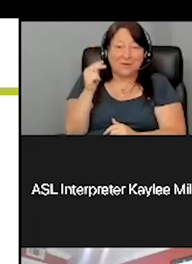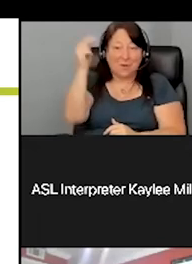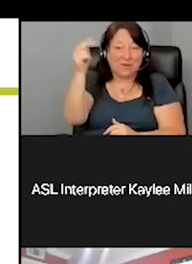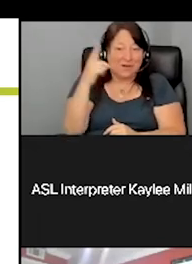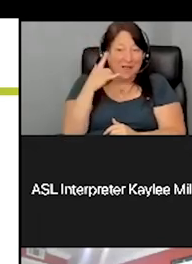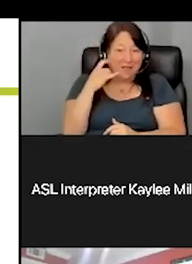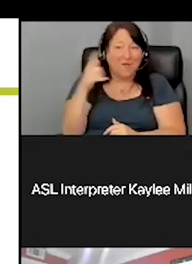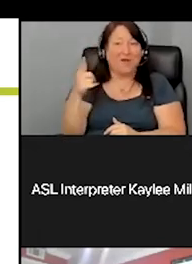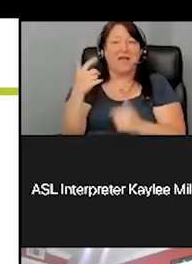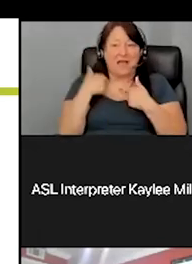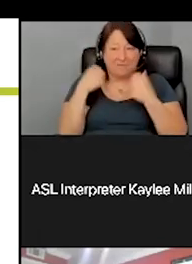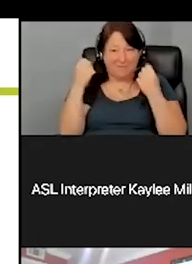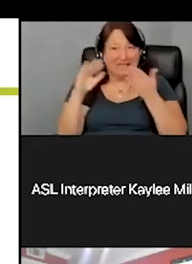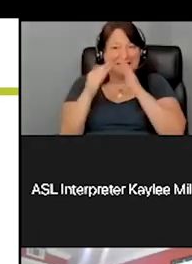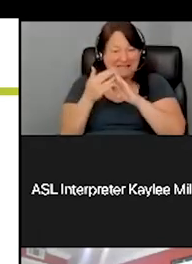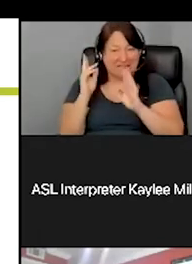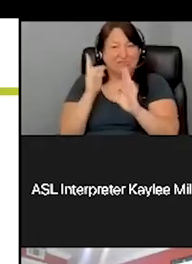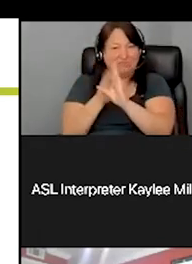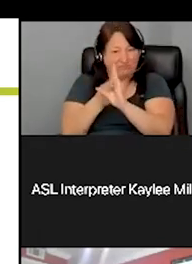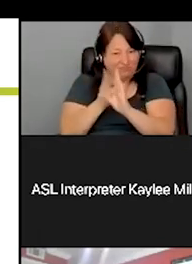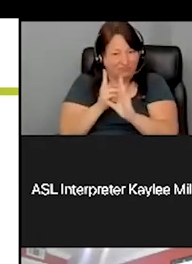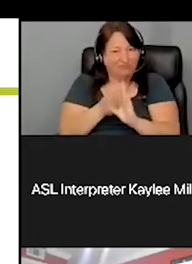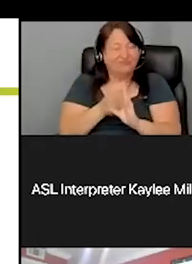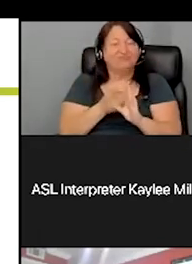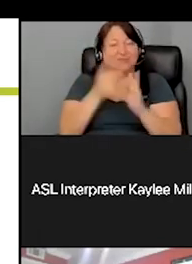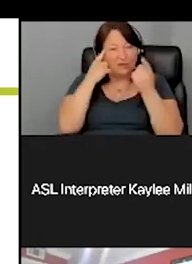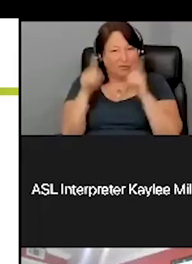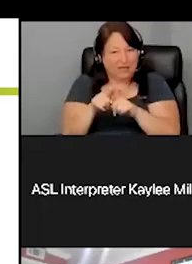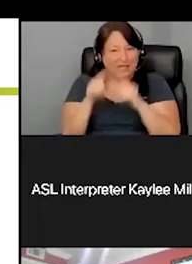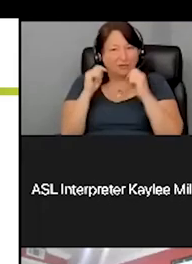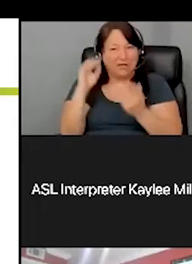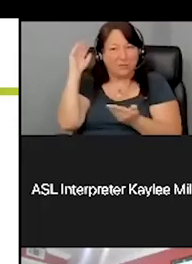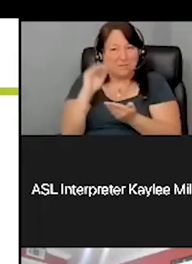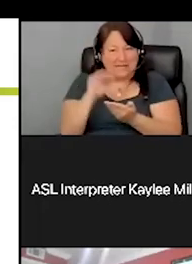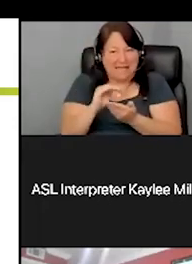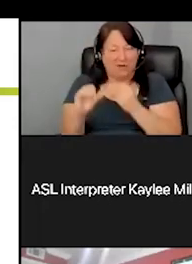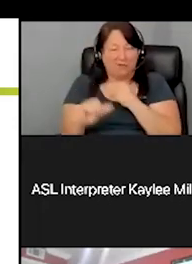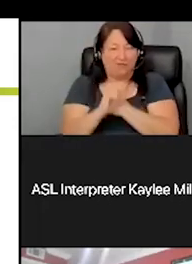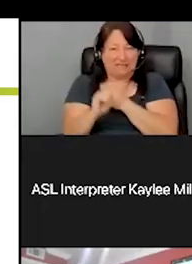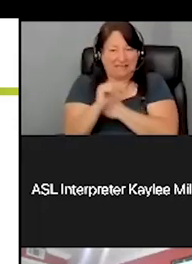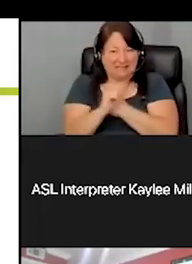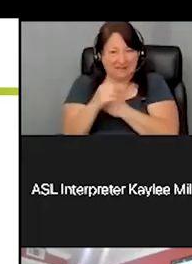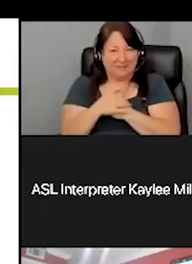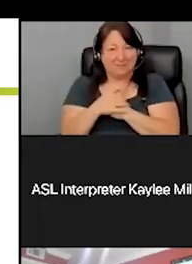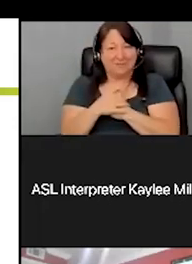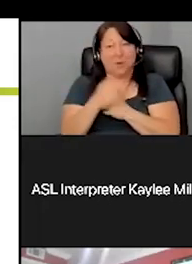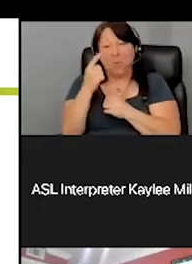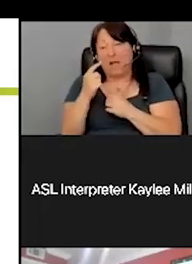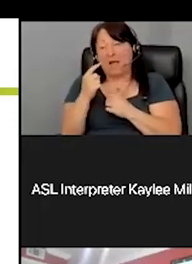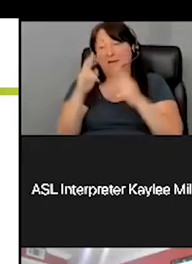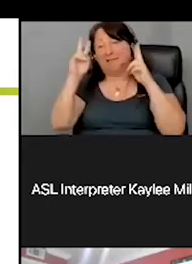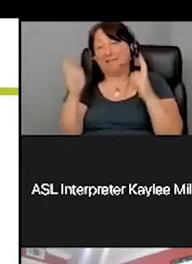has also gotten a lot of cities that on board and are trying to mitigate their risk. One of the typical themes that you will